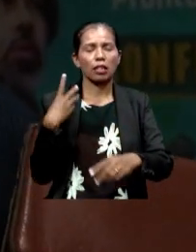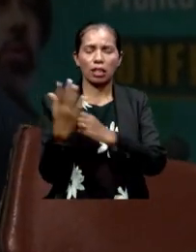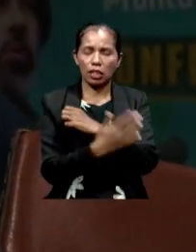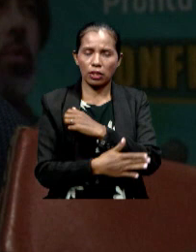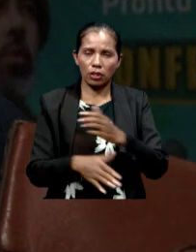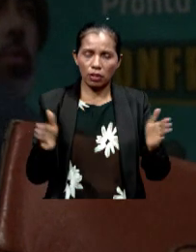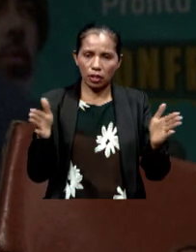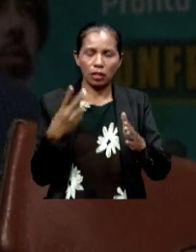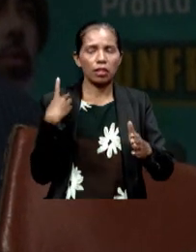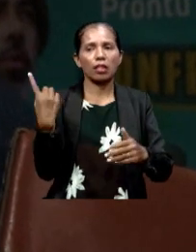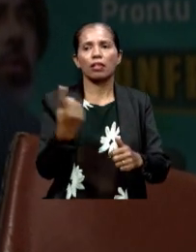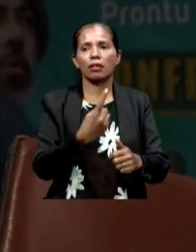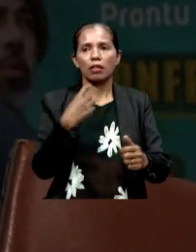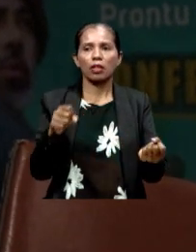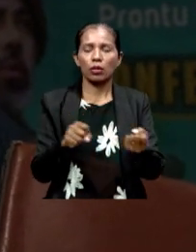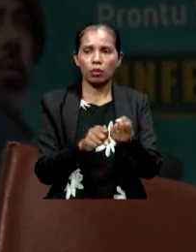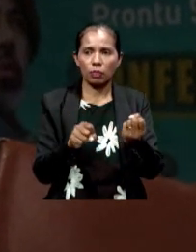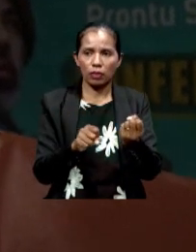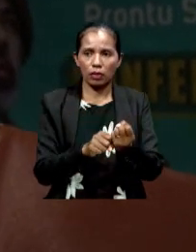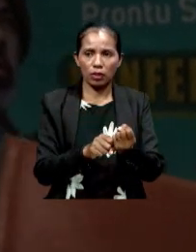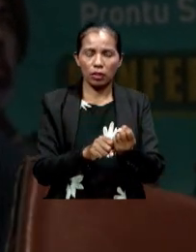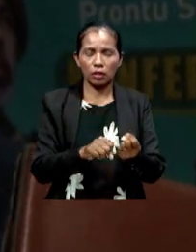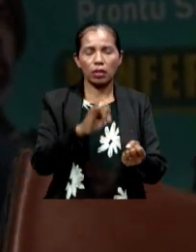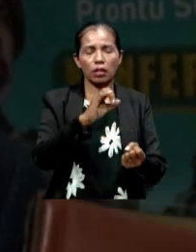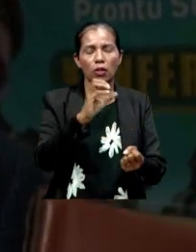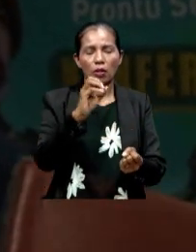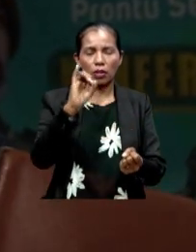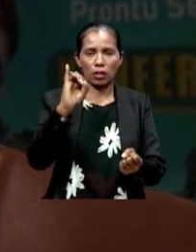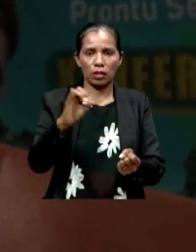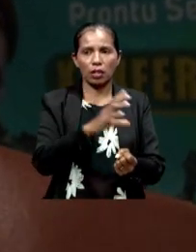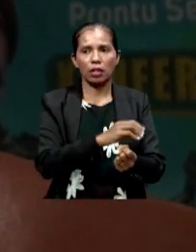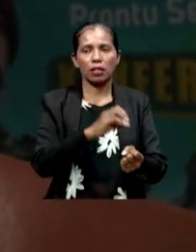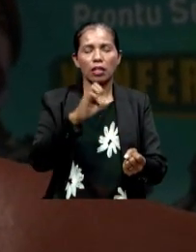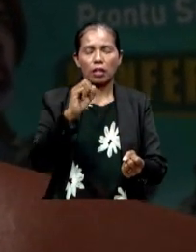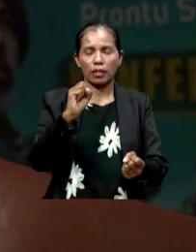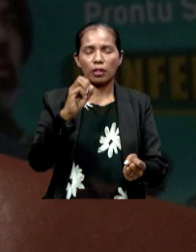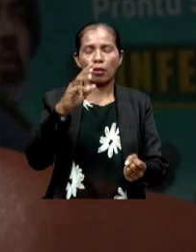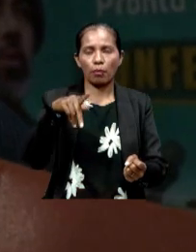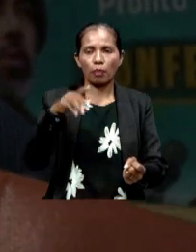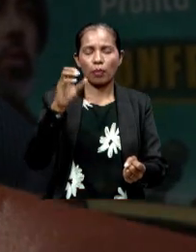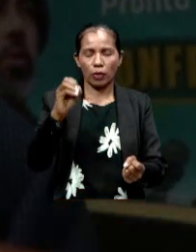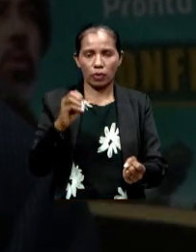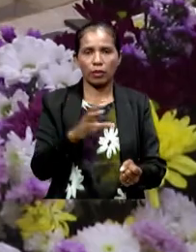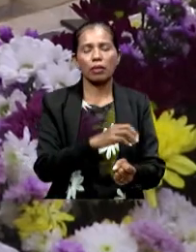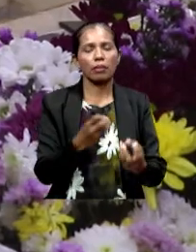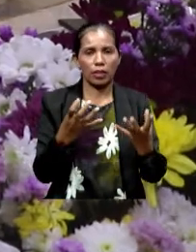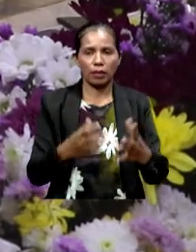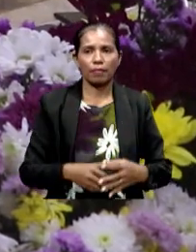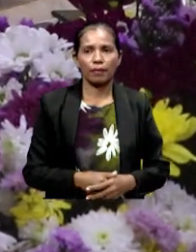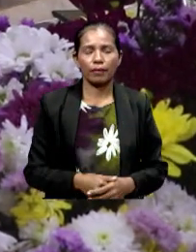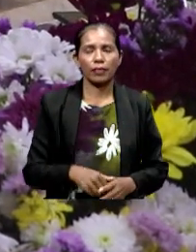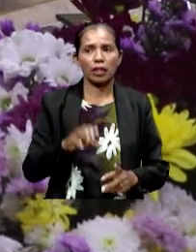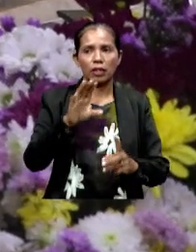da mes ita sempre mo apoio hela UAE, anesa expo, anesa Dubai, bot ser seluk tan. Chefe